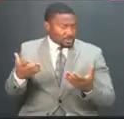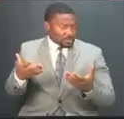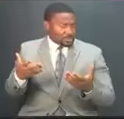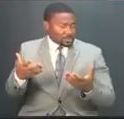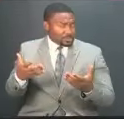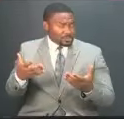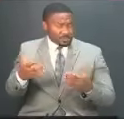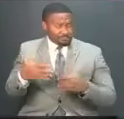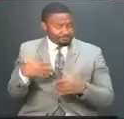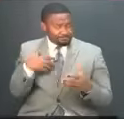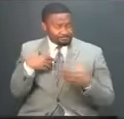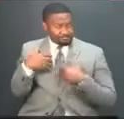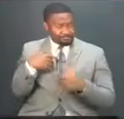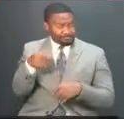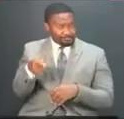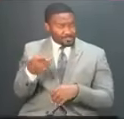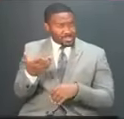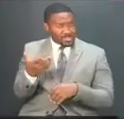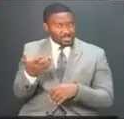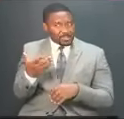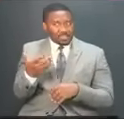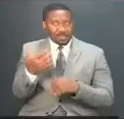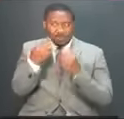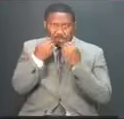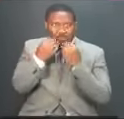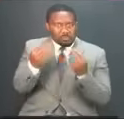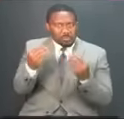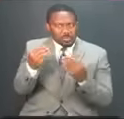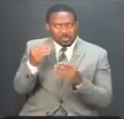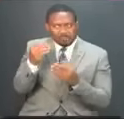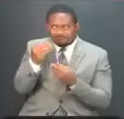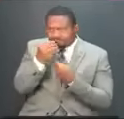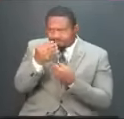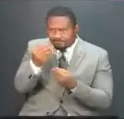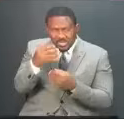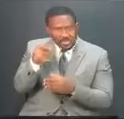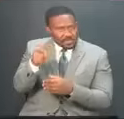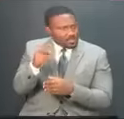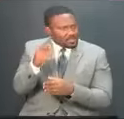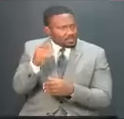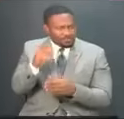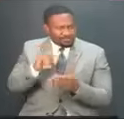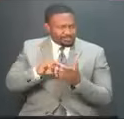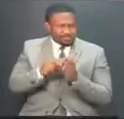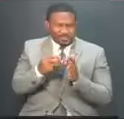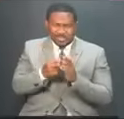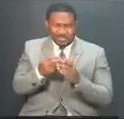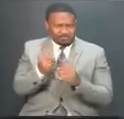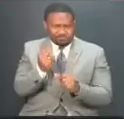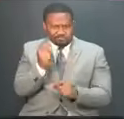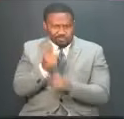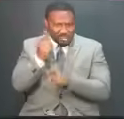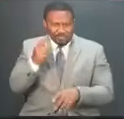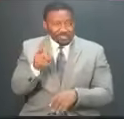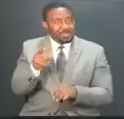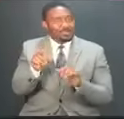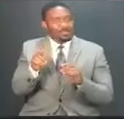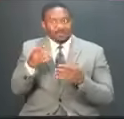filing a motion or notice will not automatically serve as a stay